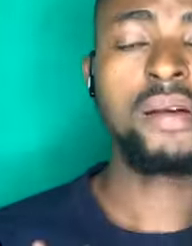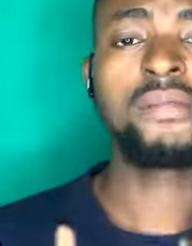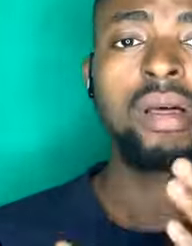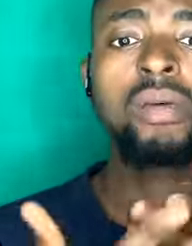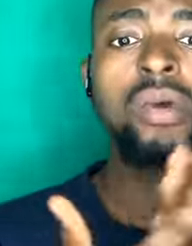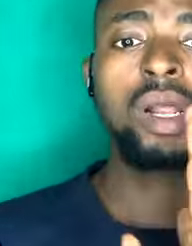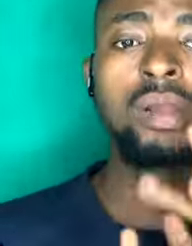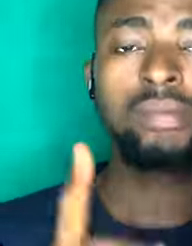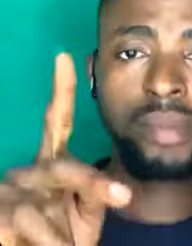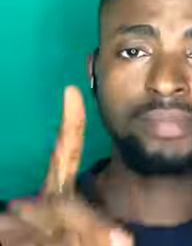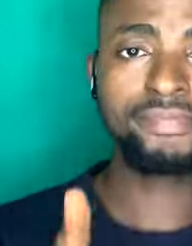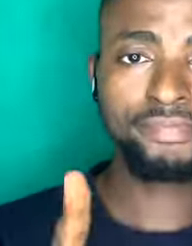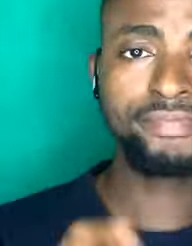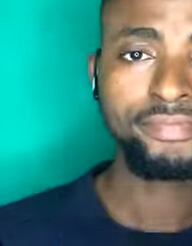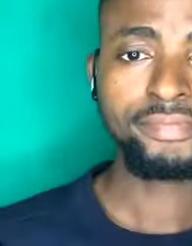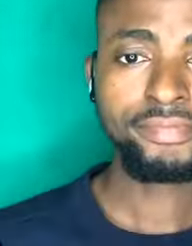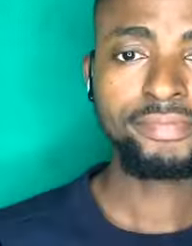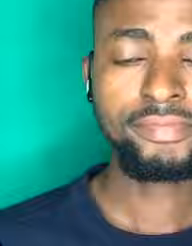So,